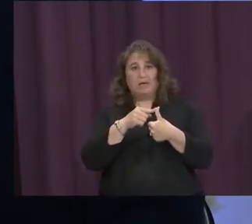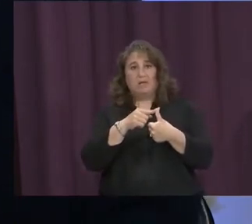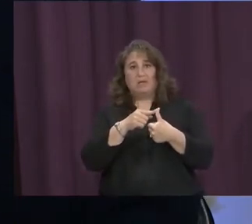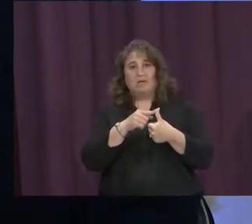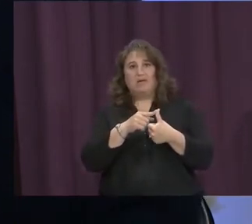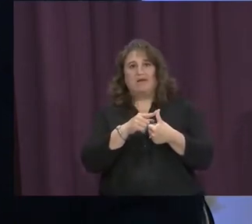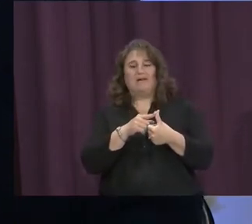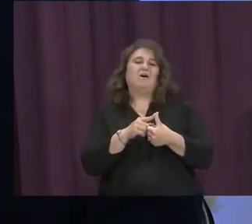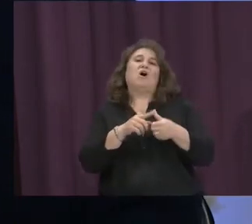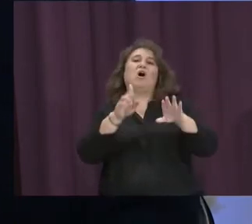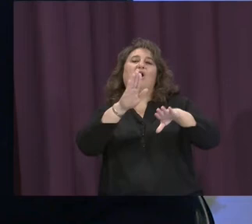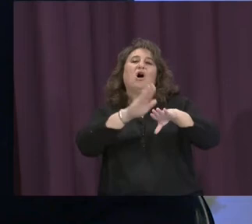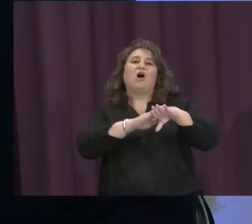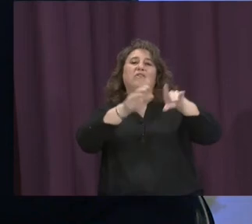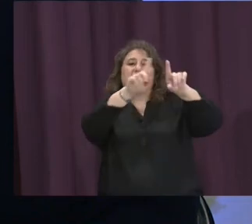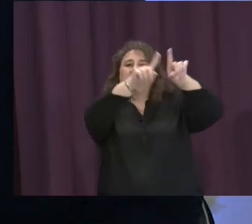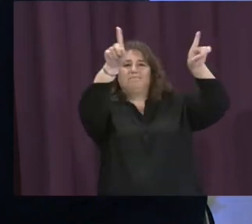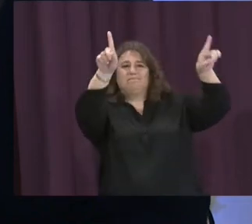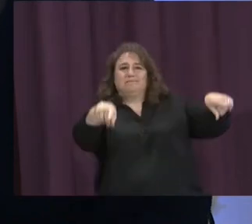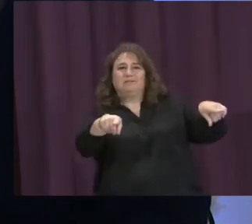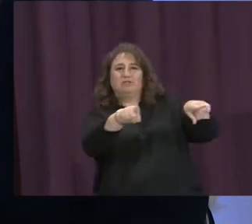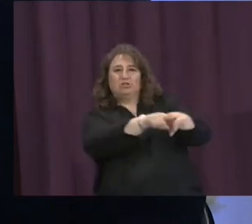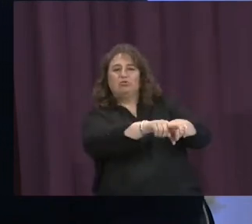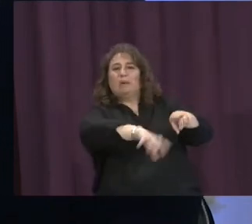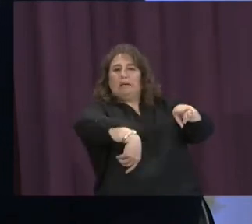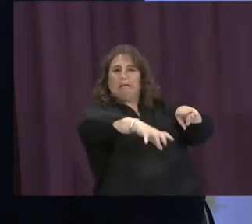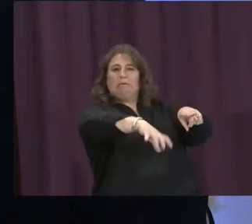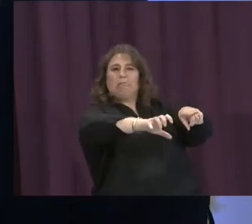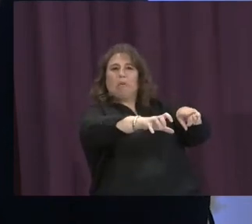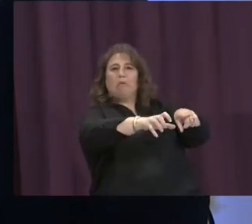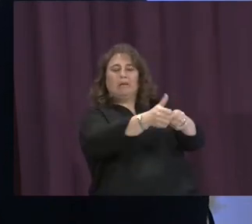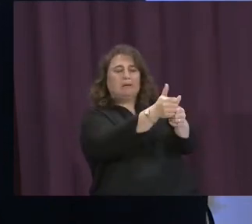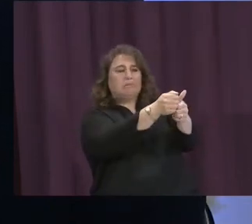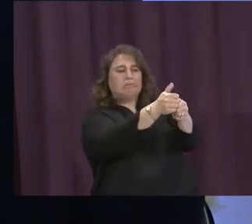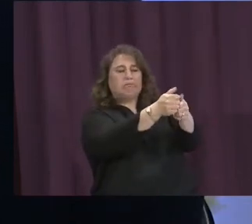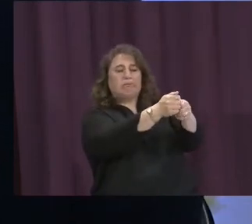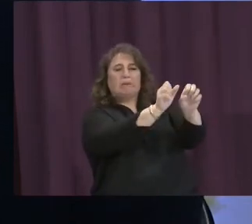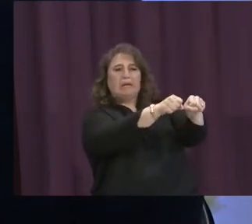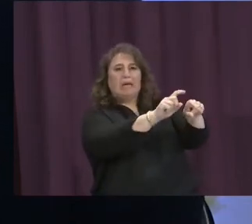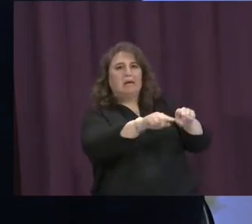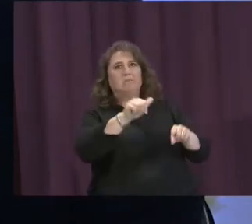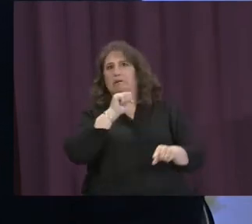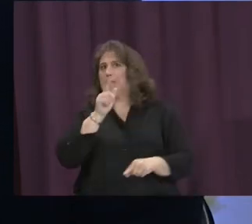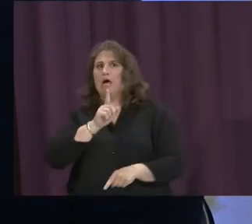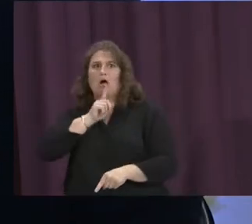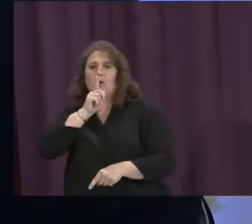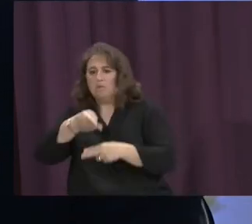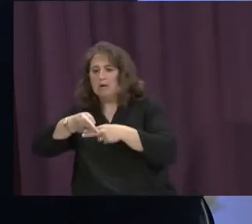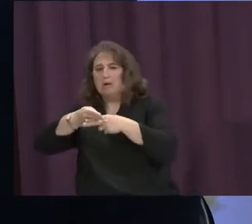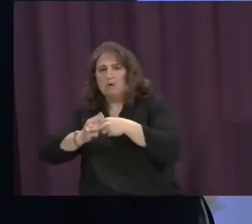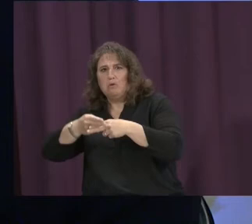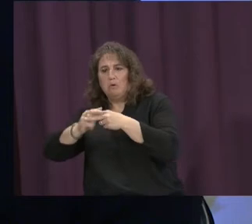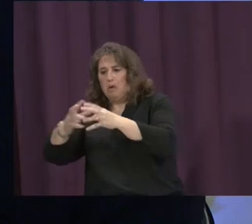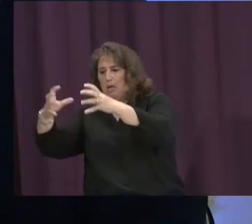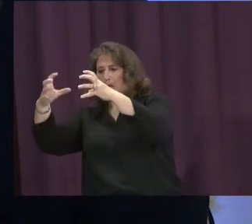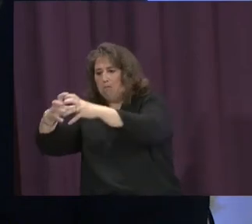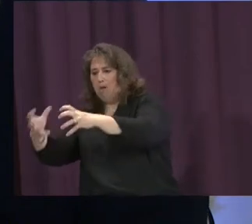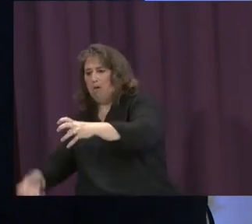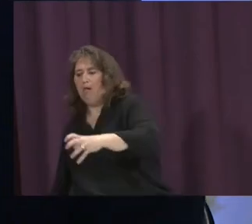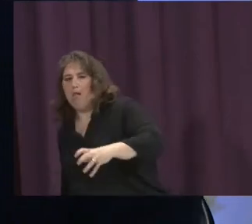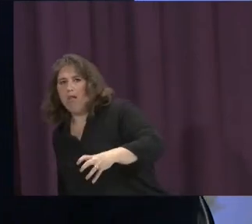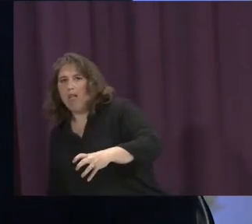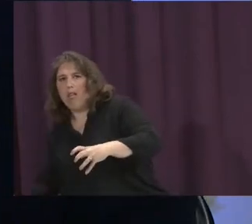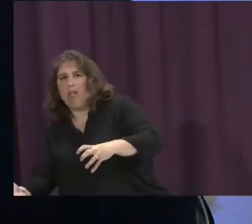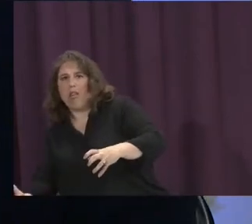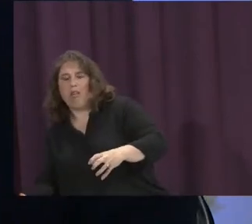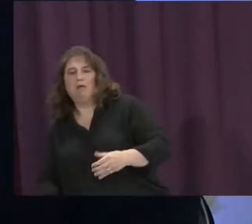the, um, in the big lanes, right? Mm Um, or they might challenge, like, her and they might say, well, you have to use a